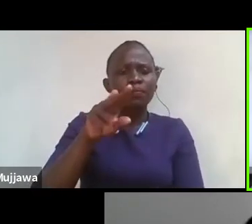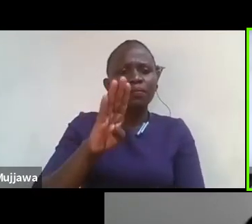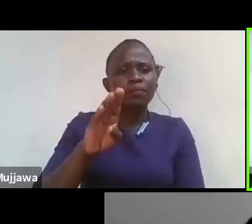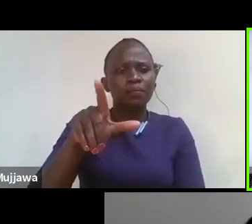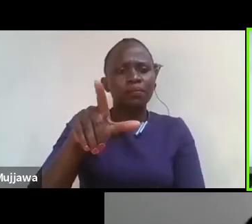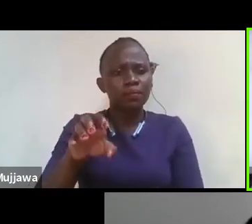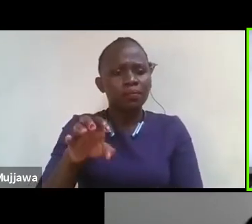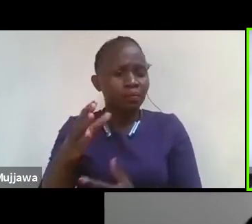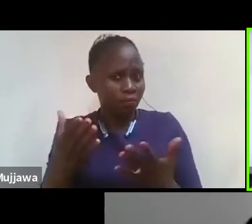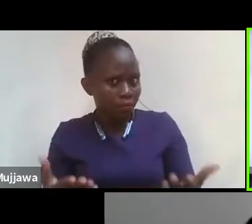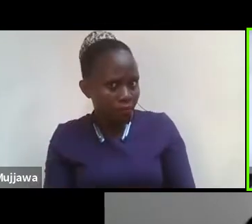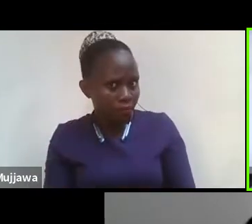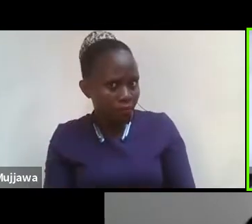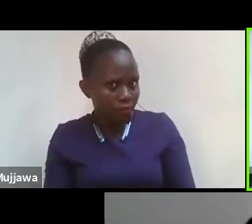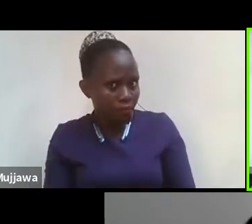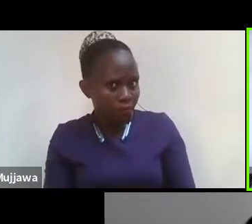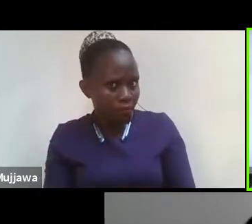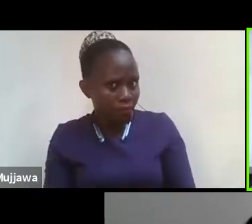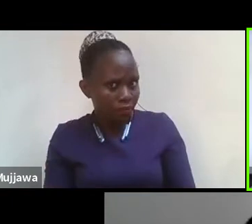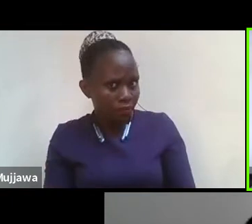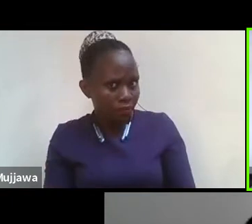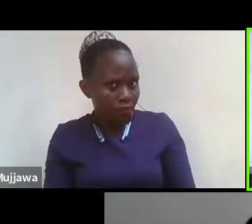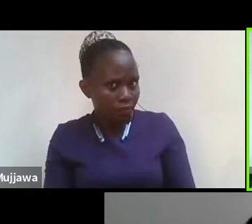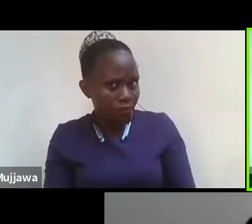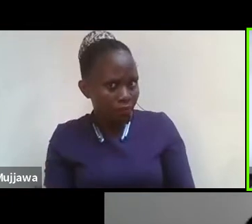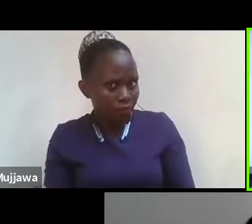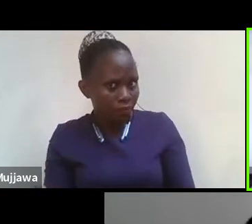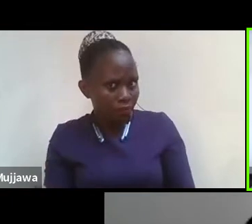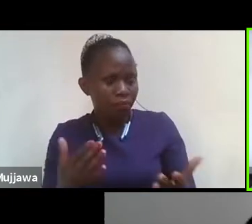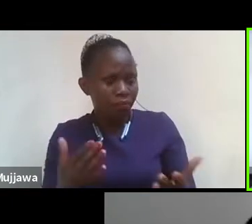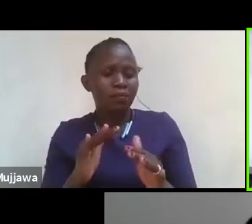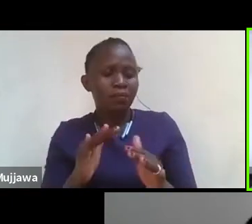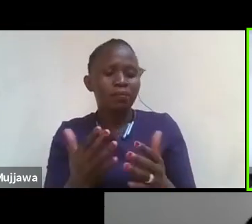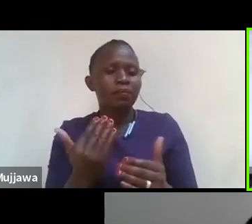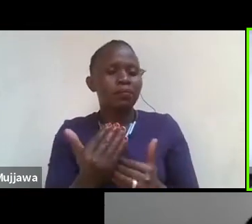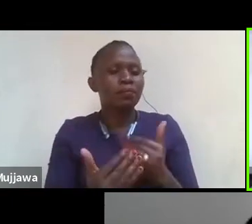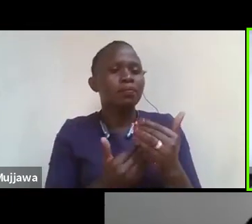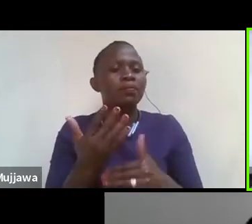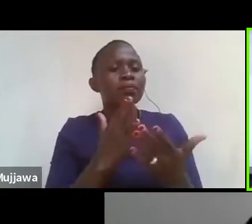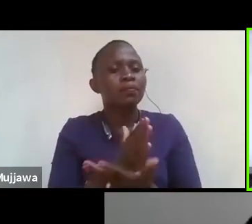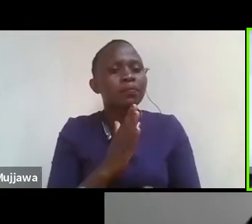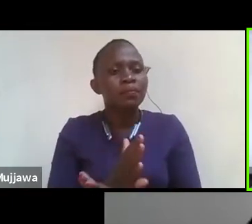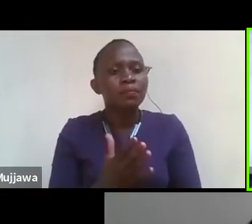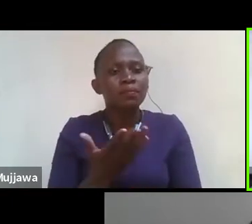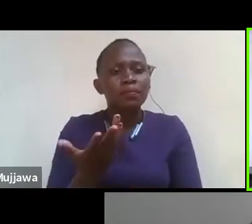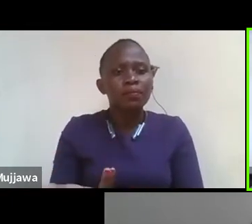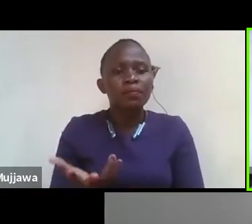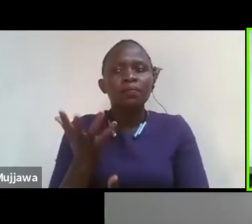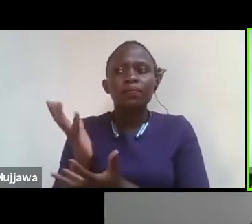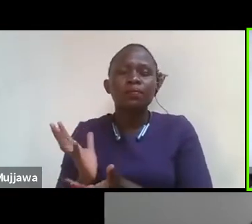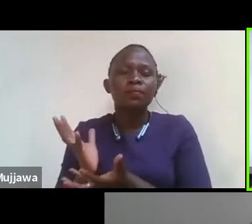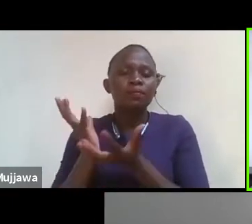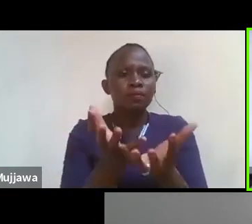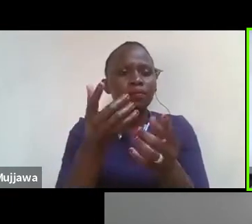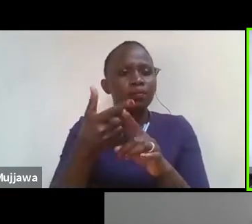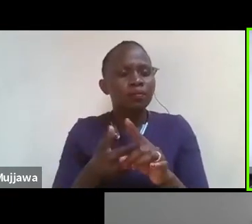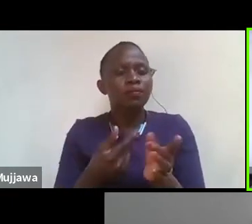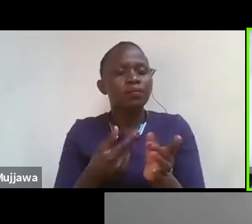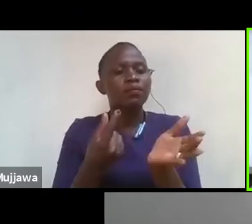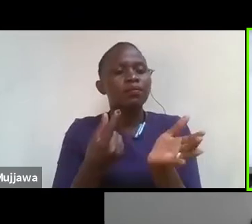or exported from Uganda. When you look at these beautiful gemstones that are used for decoration and industrial purposes, when you hear